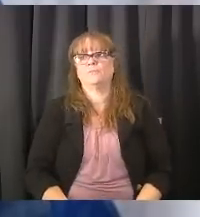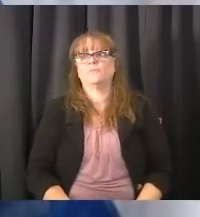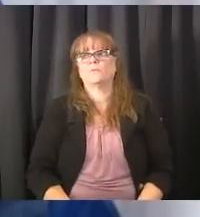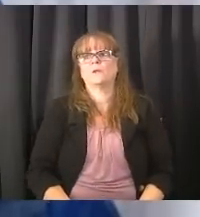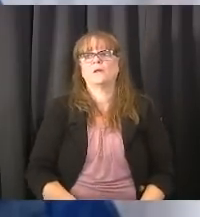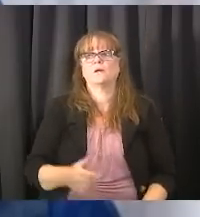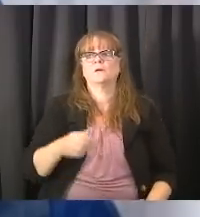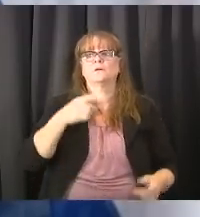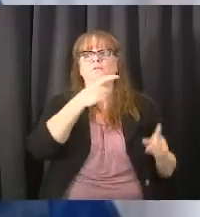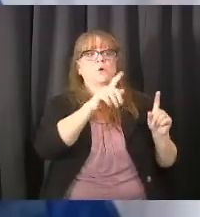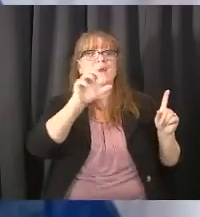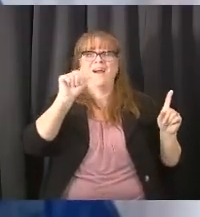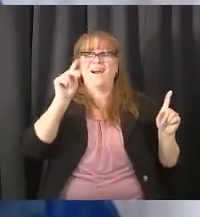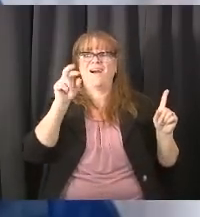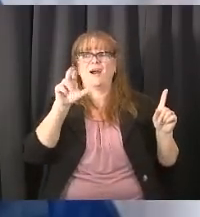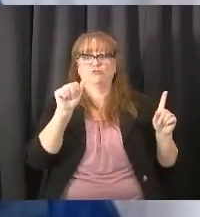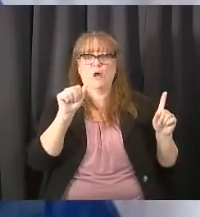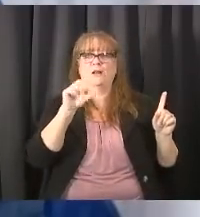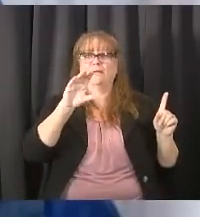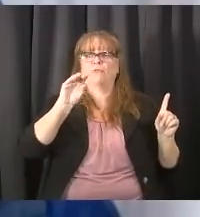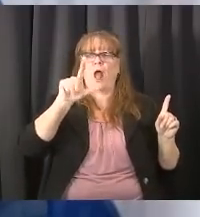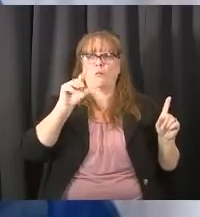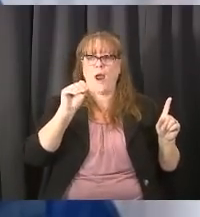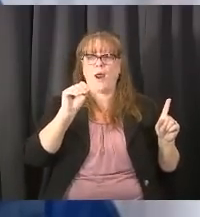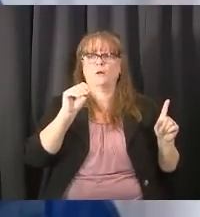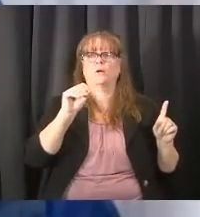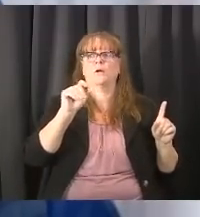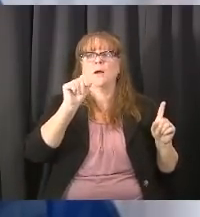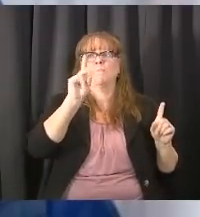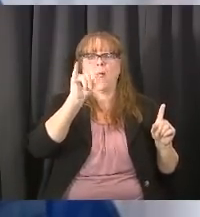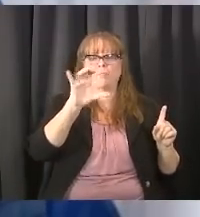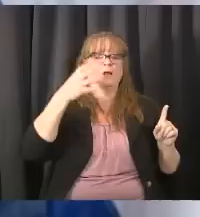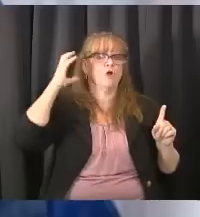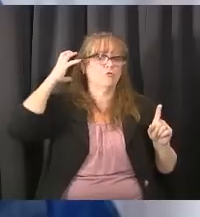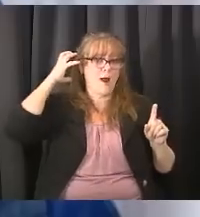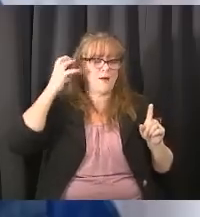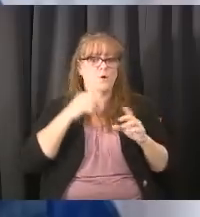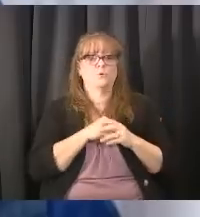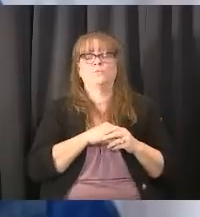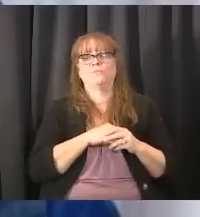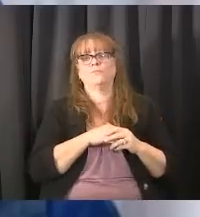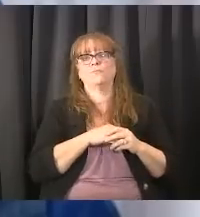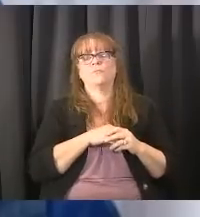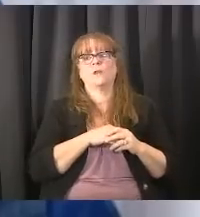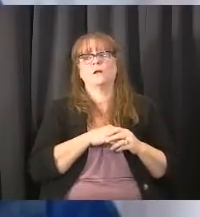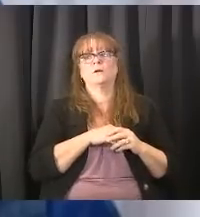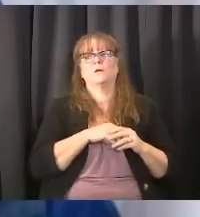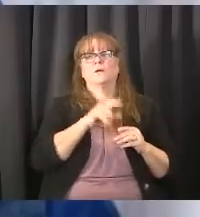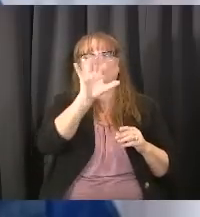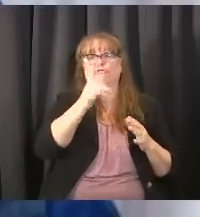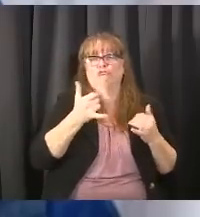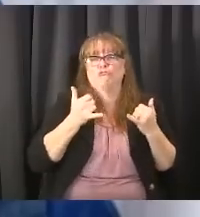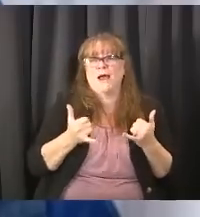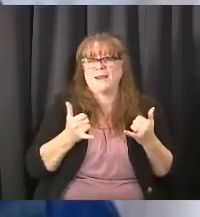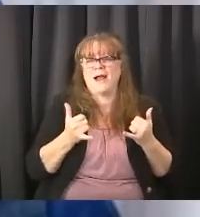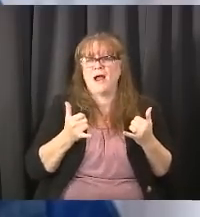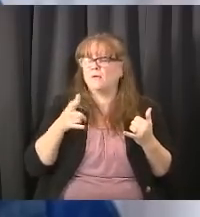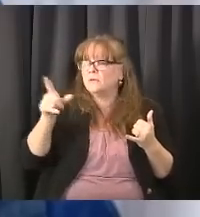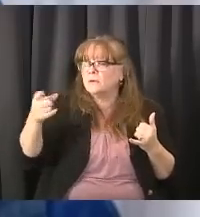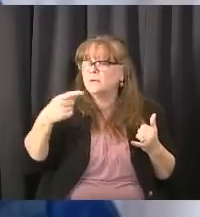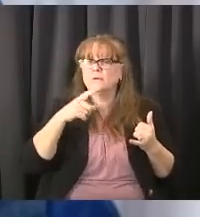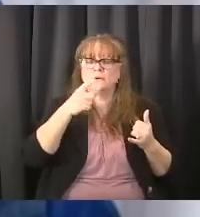has a lot more inventory of the vaccine on hand than it's administered. And Brigadier General Sherman told me last week